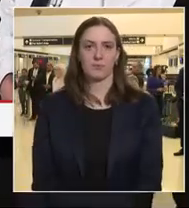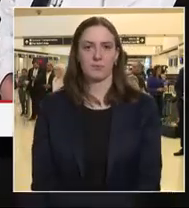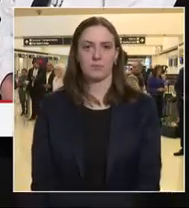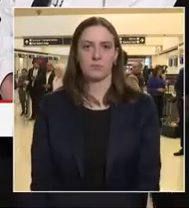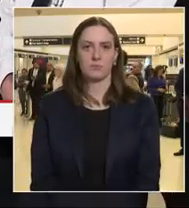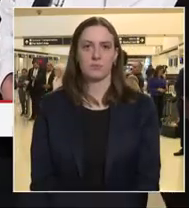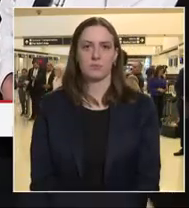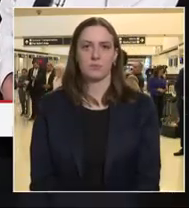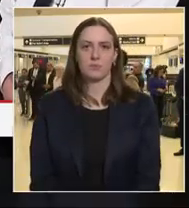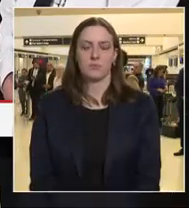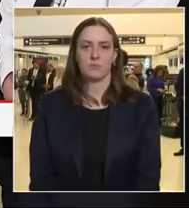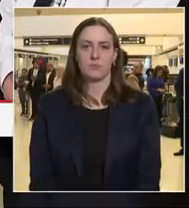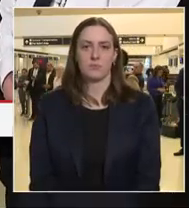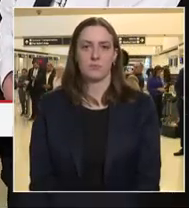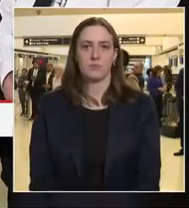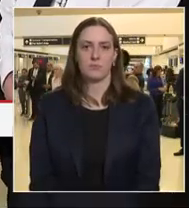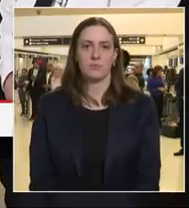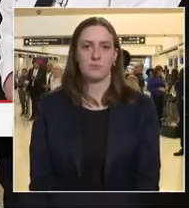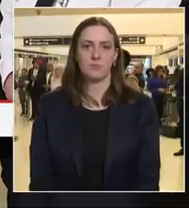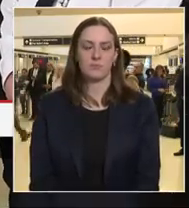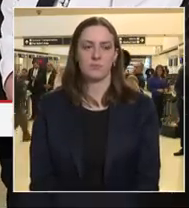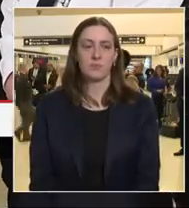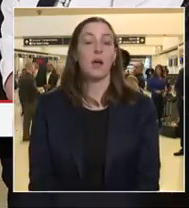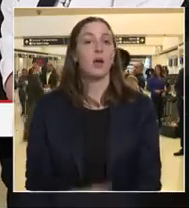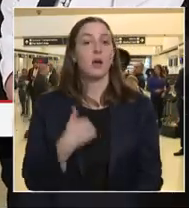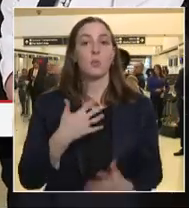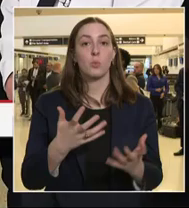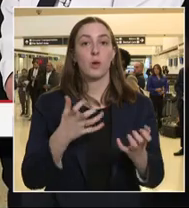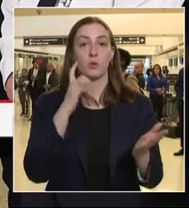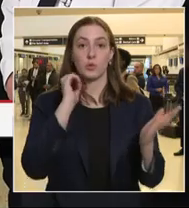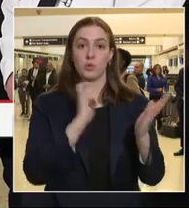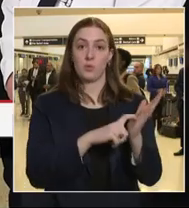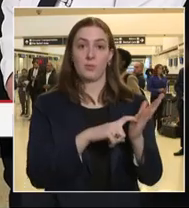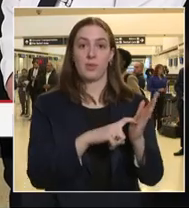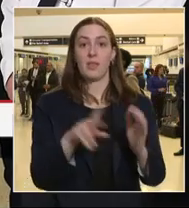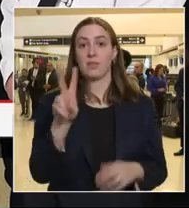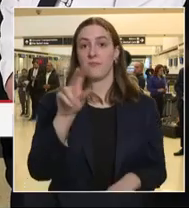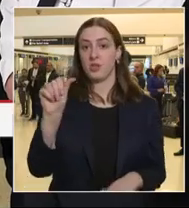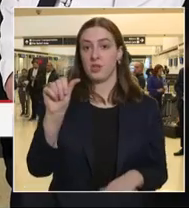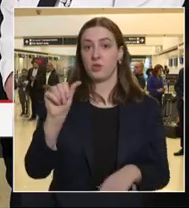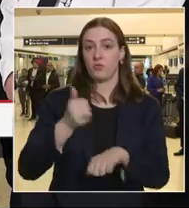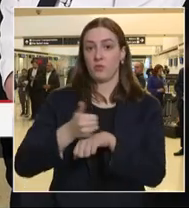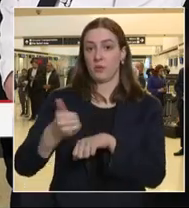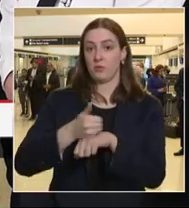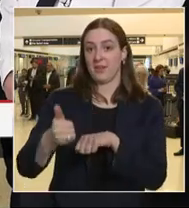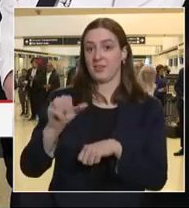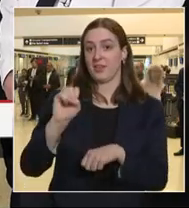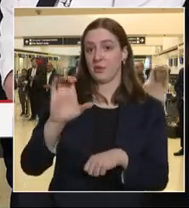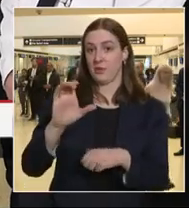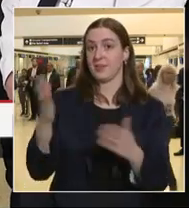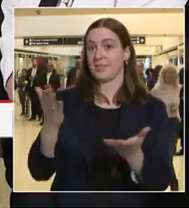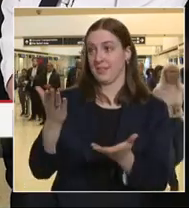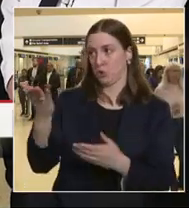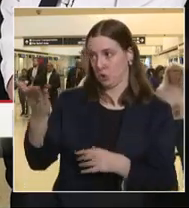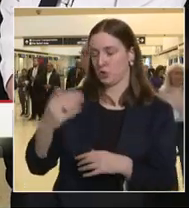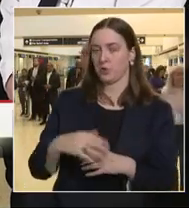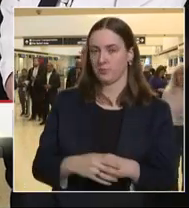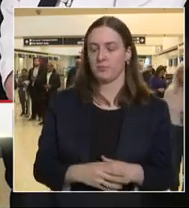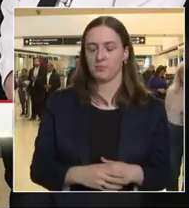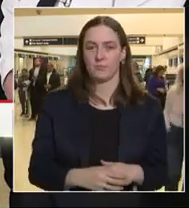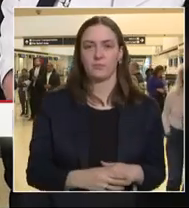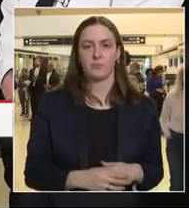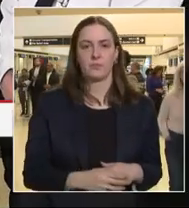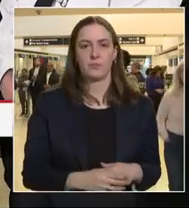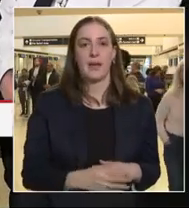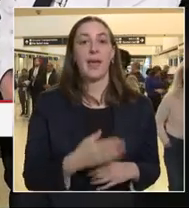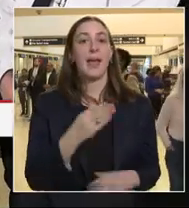I do want to acknowledge that the Virginia Transportation Secretary is here in addition to